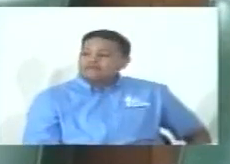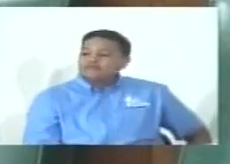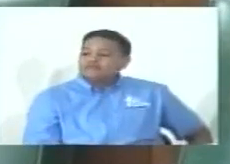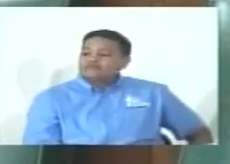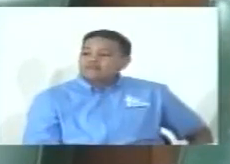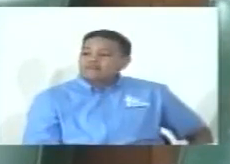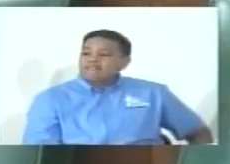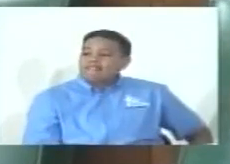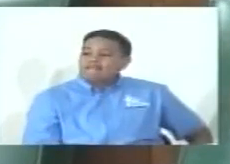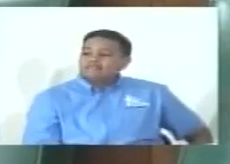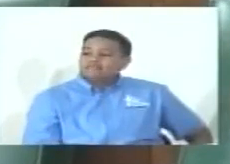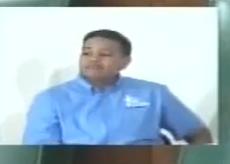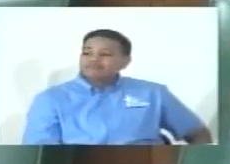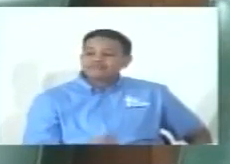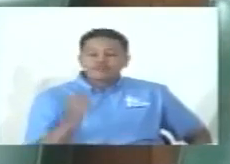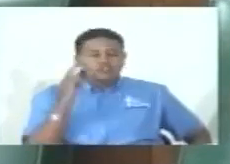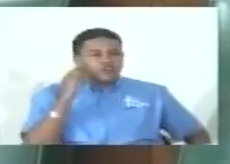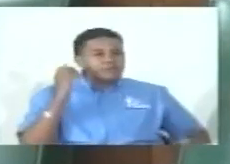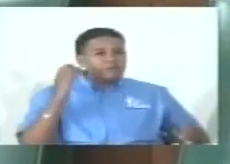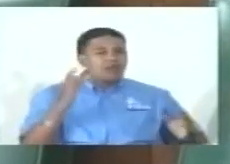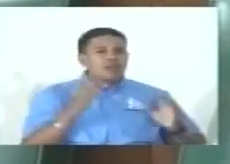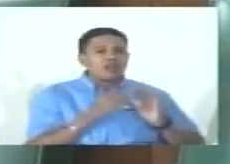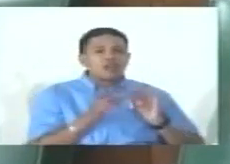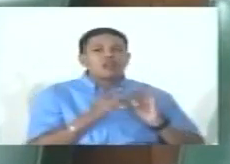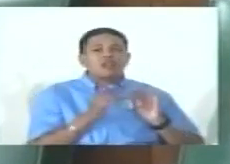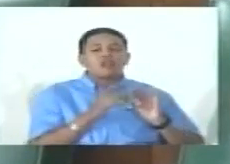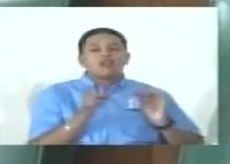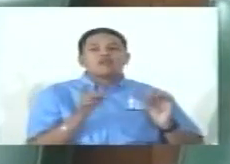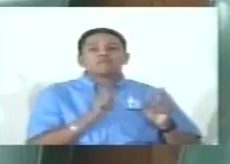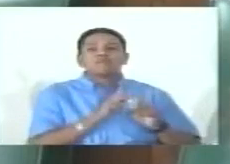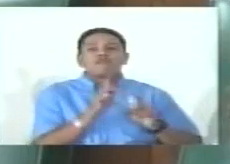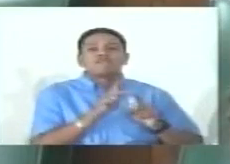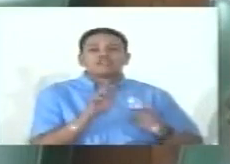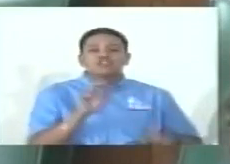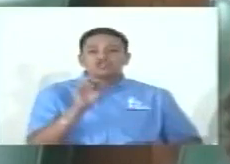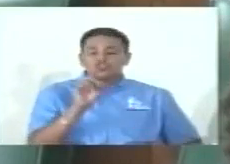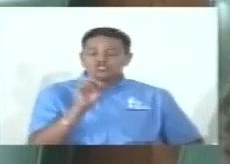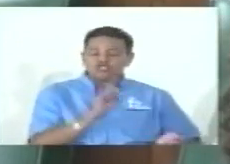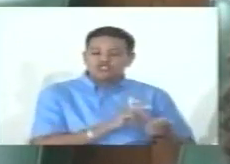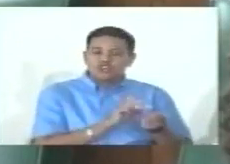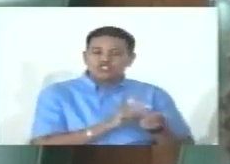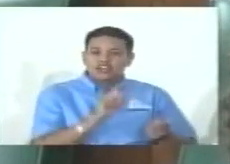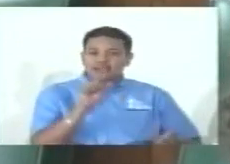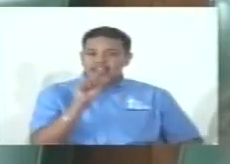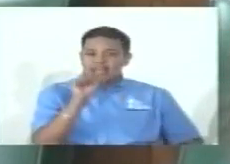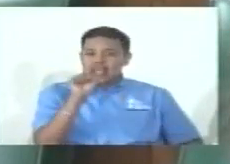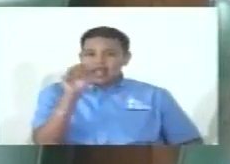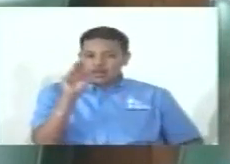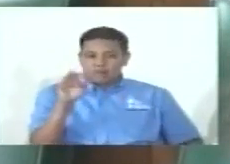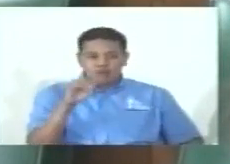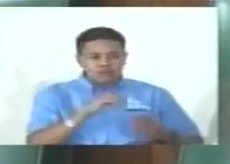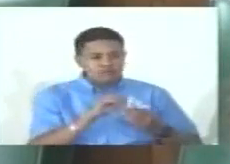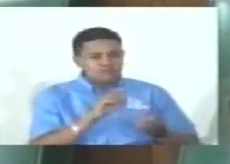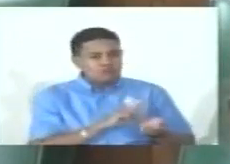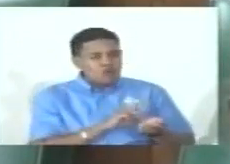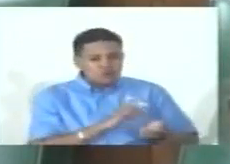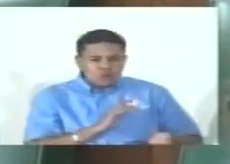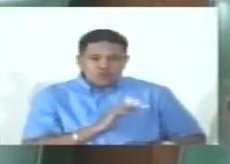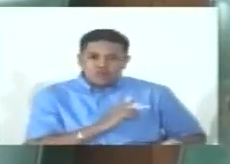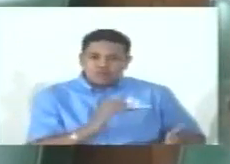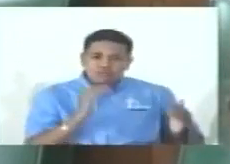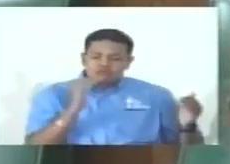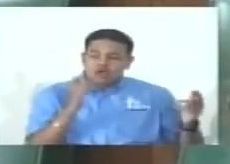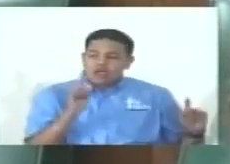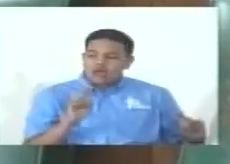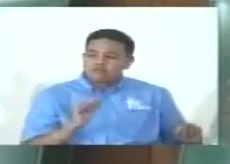heard many accounts of the professional that Dr. Galimore was in the medical field.